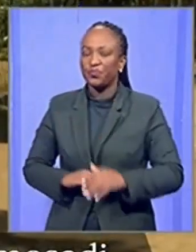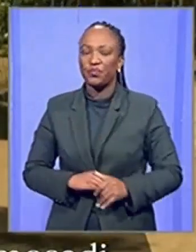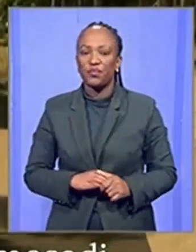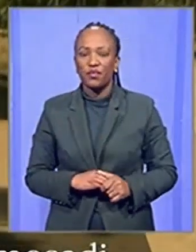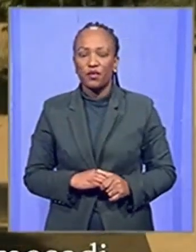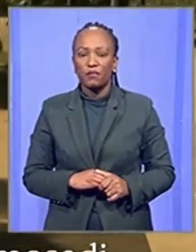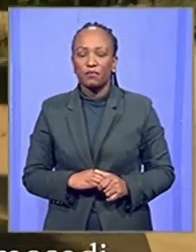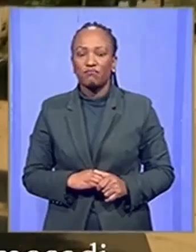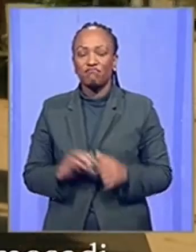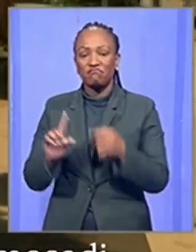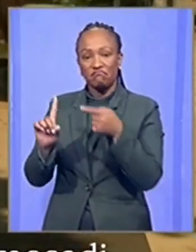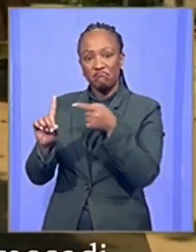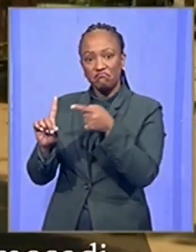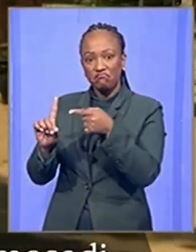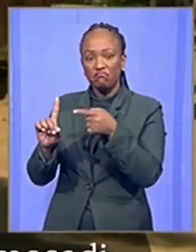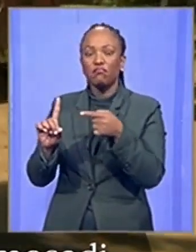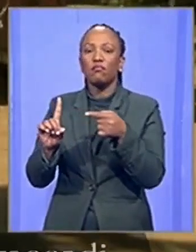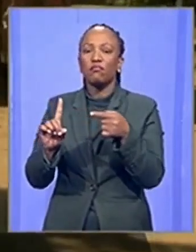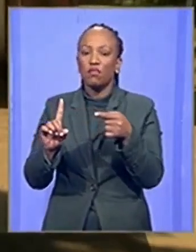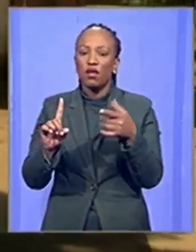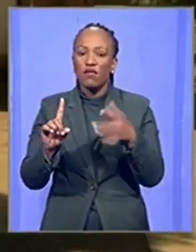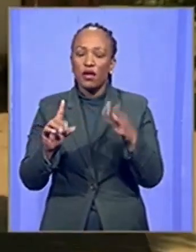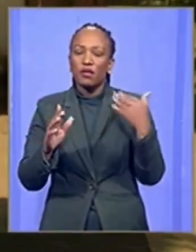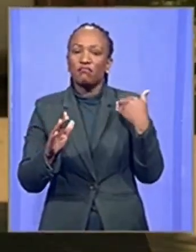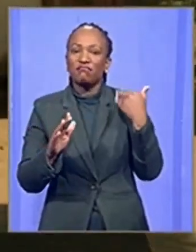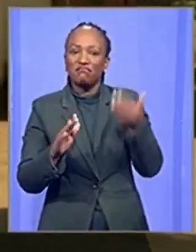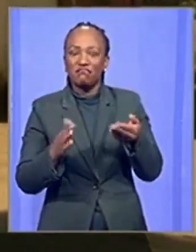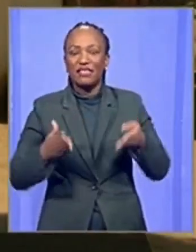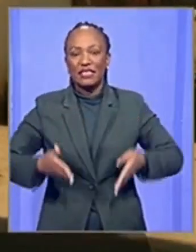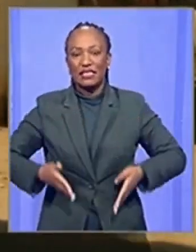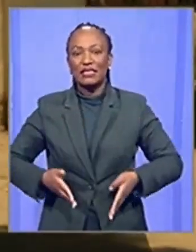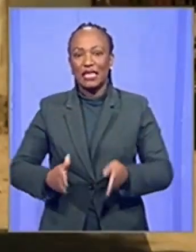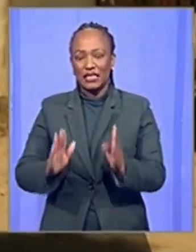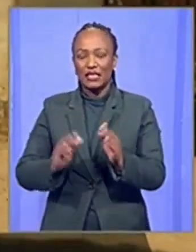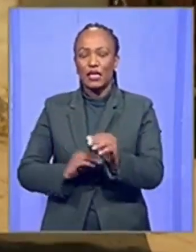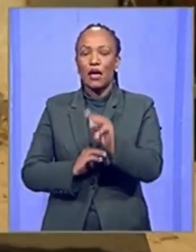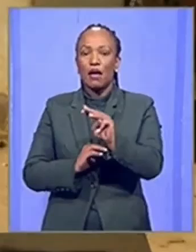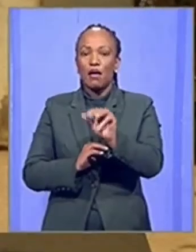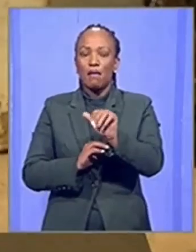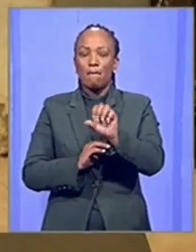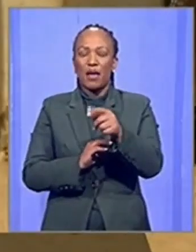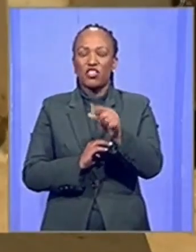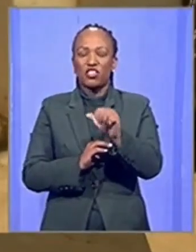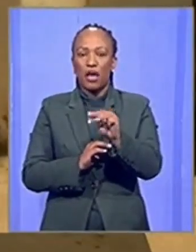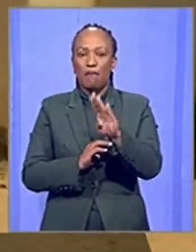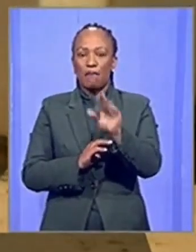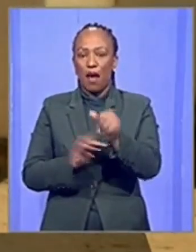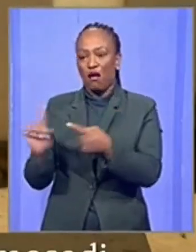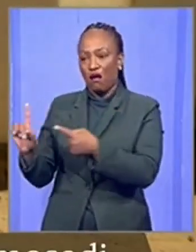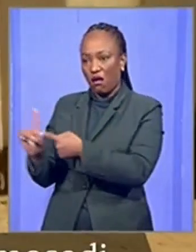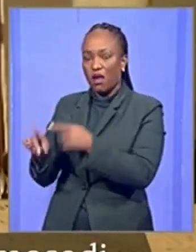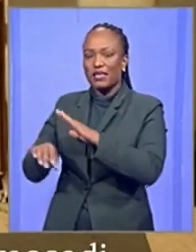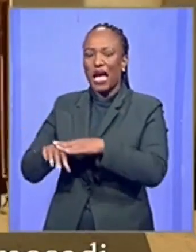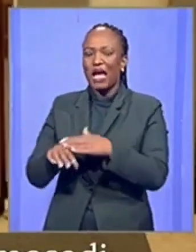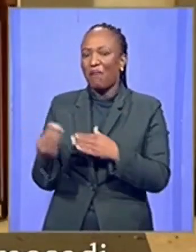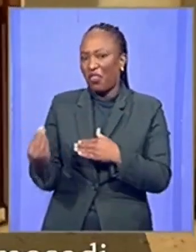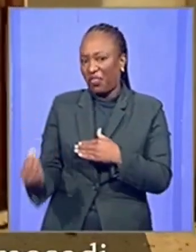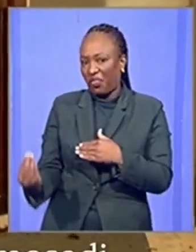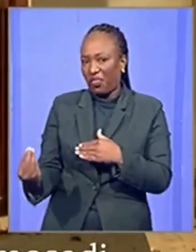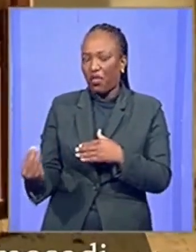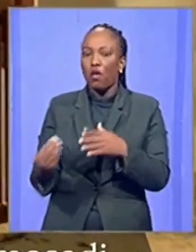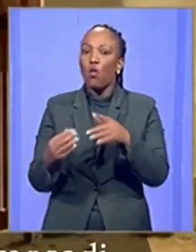Ngaka Phophi Ramathuba o ne a tsamaye mo mmileng ono kwa motsenselegae wa Mashamba fa a ne a le ngwana. Ene ke mong wa bana ba motho ba le